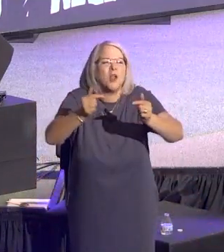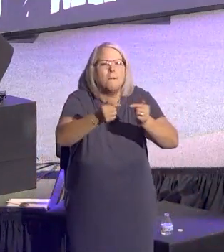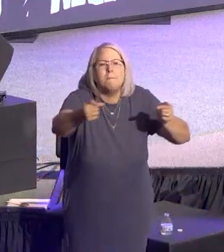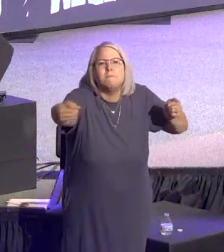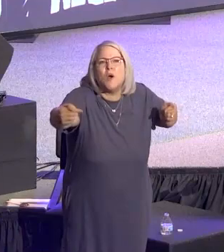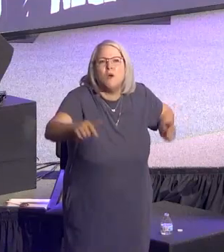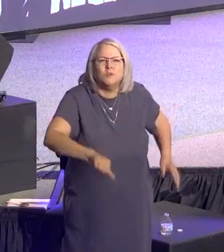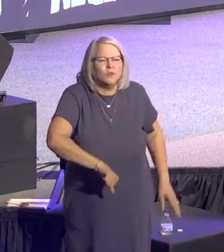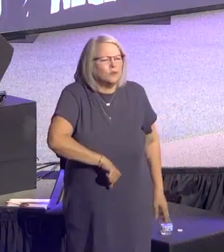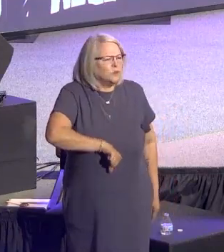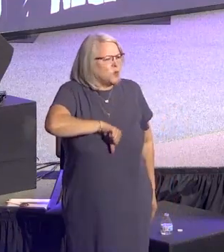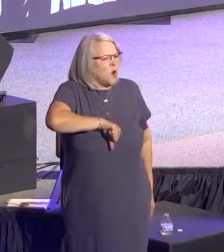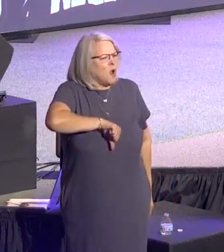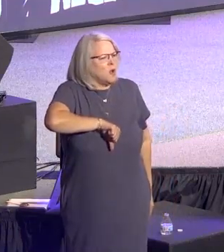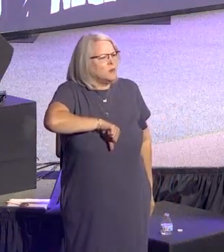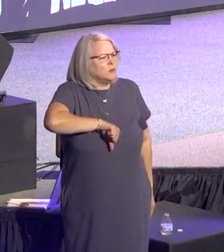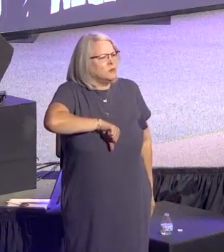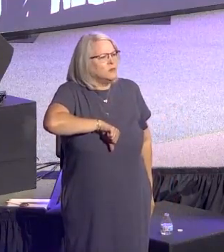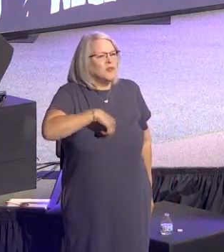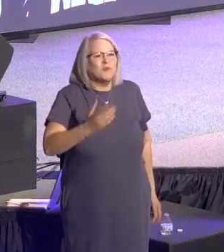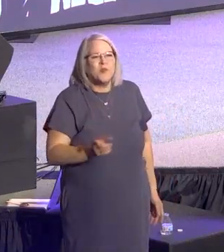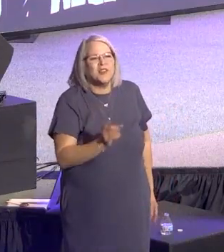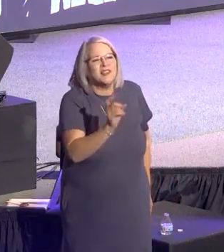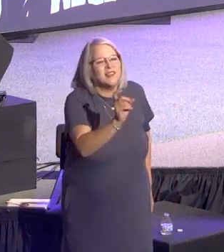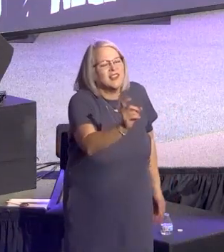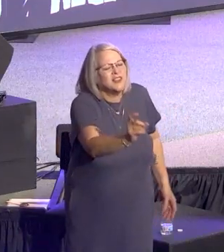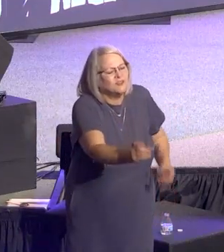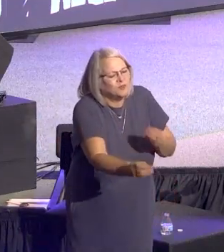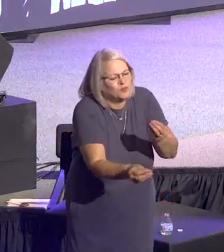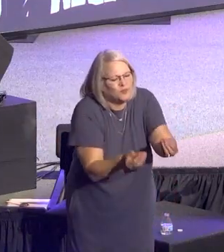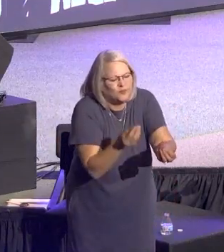the proud, but he gives grace